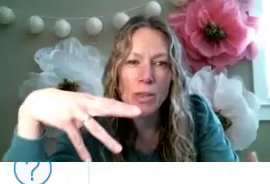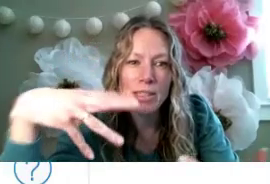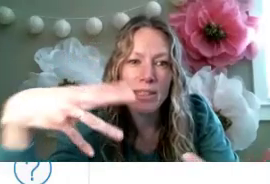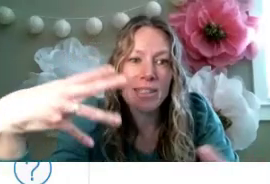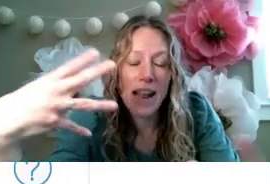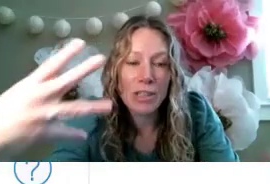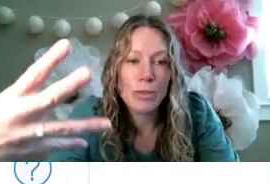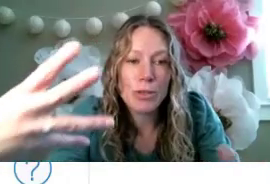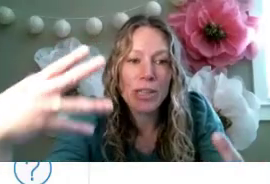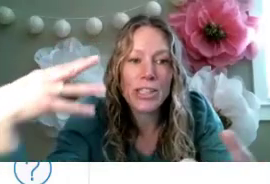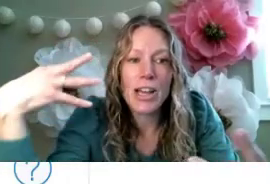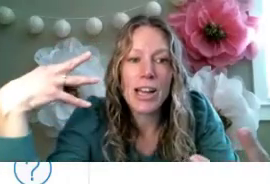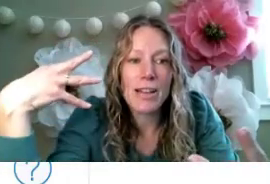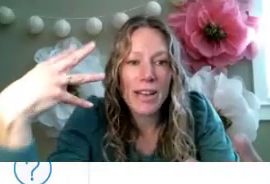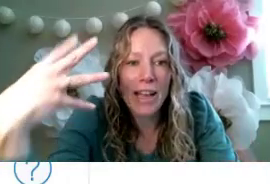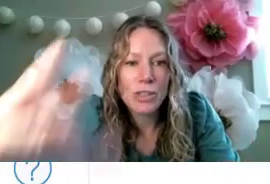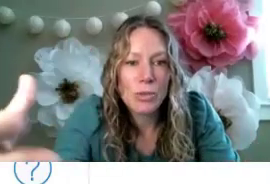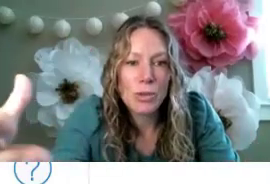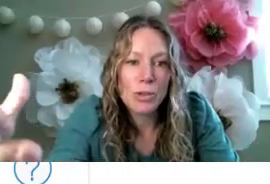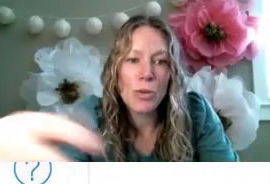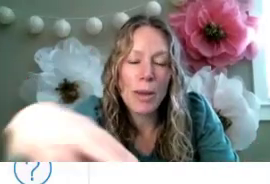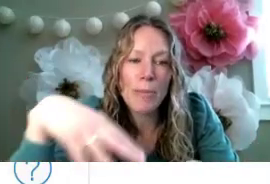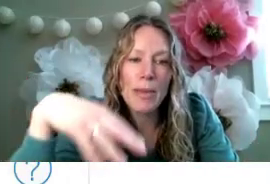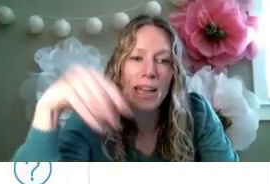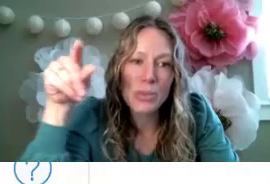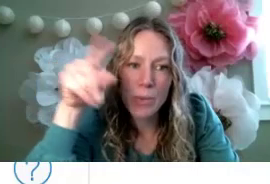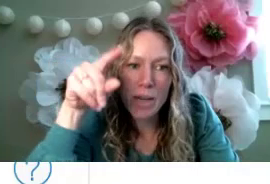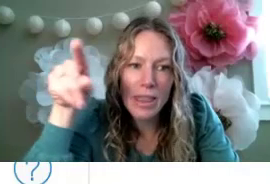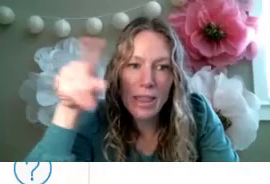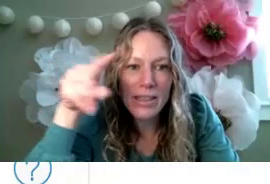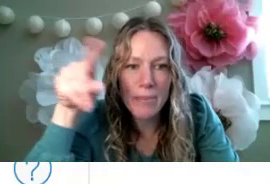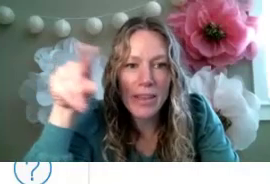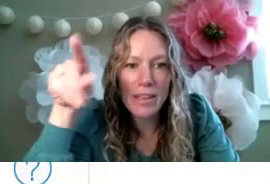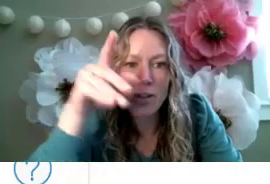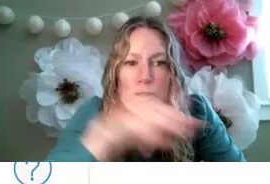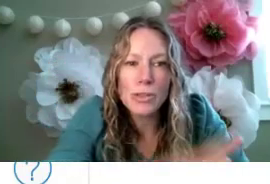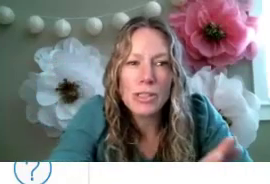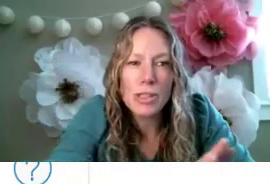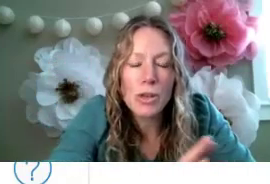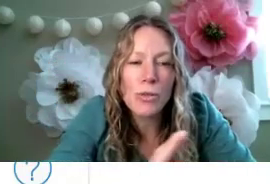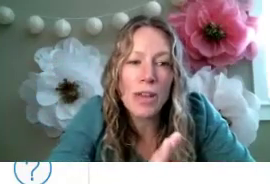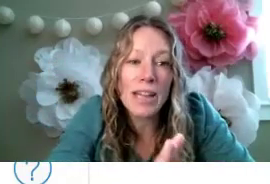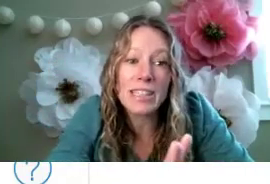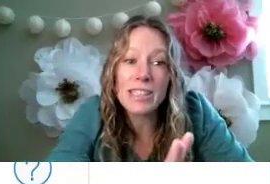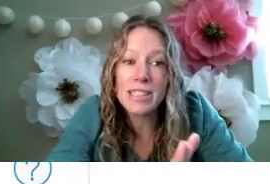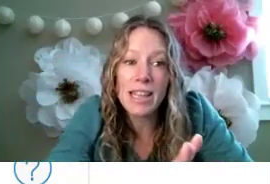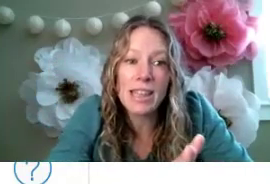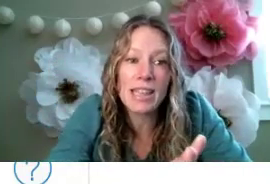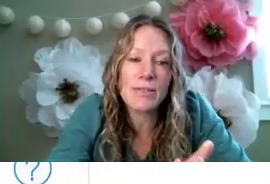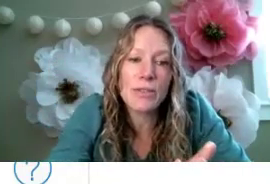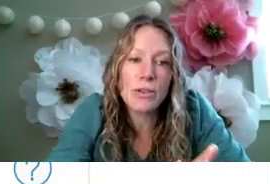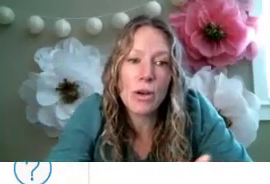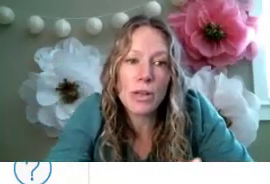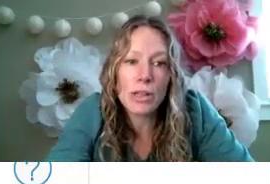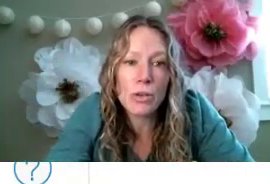them to know this is an actual screenshot of an actual Google web page with something circled. So you'll find it just like this if you go on the Google